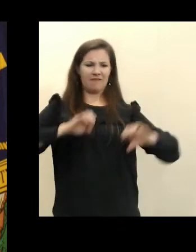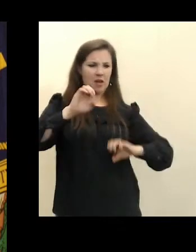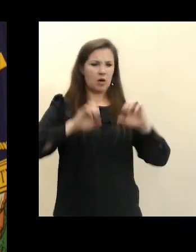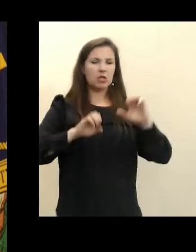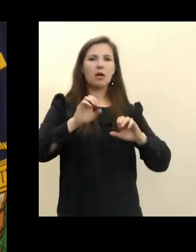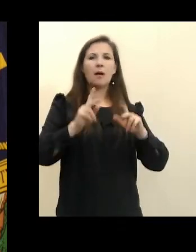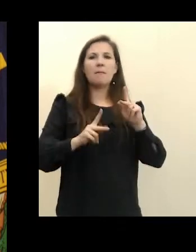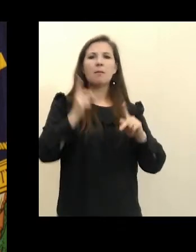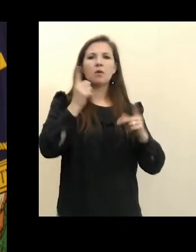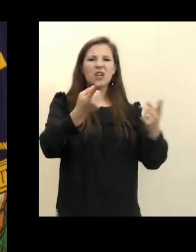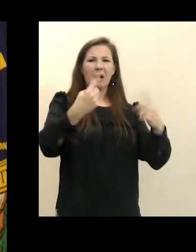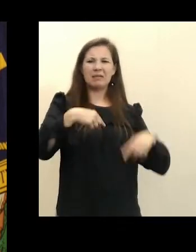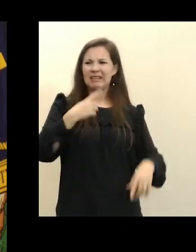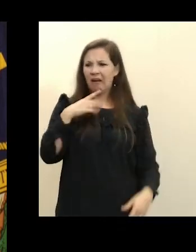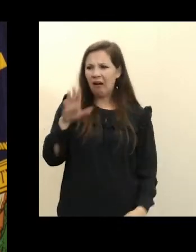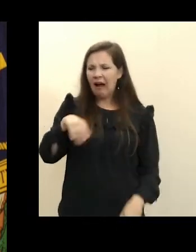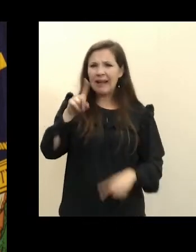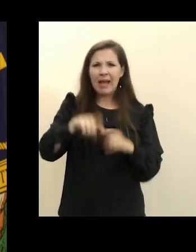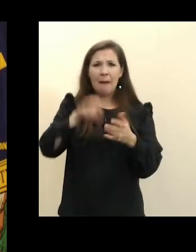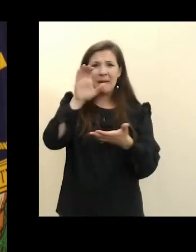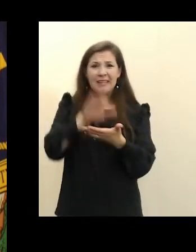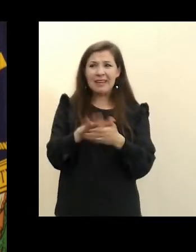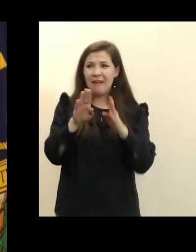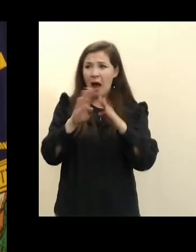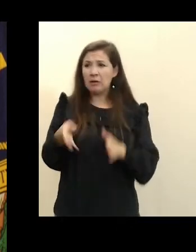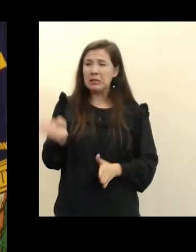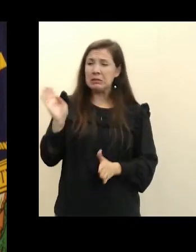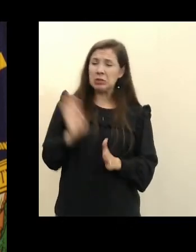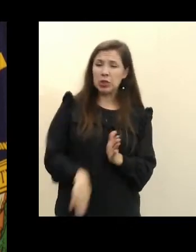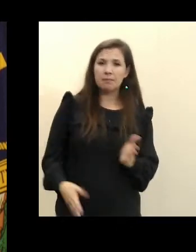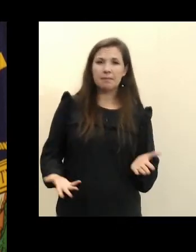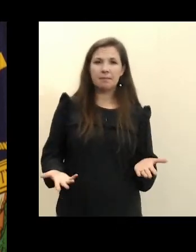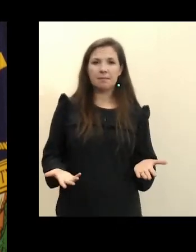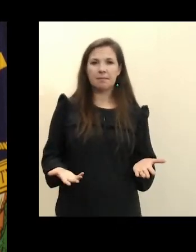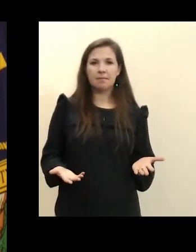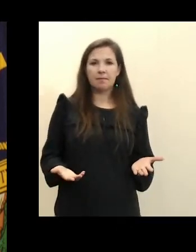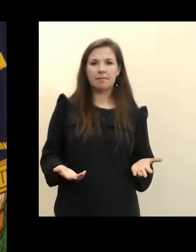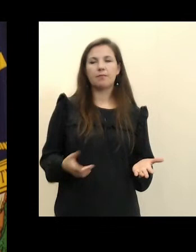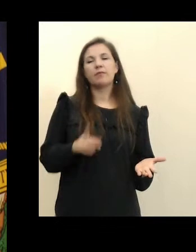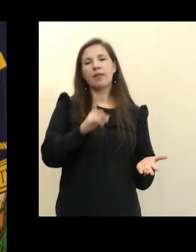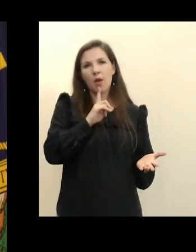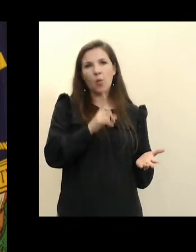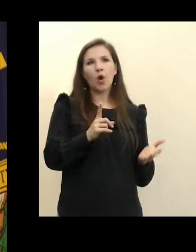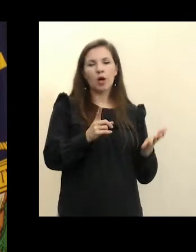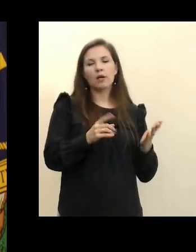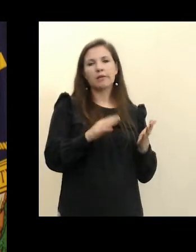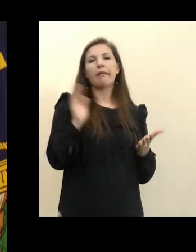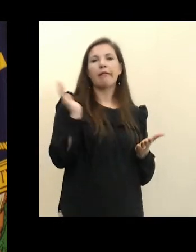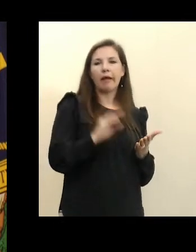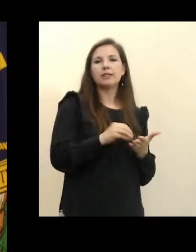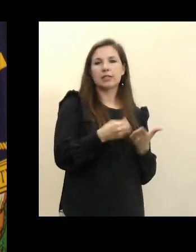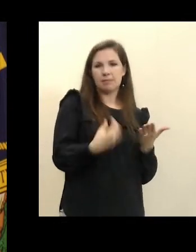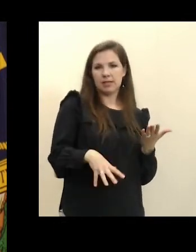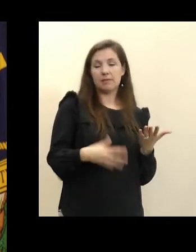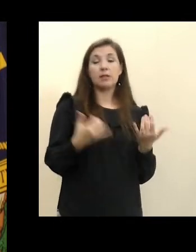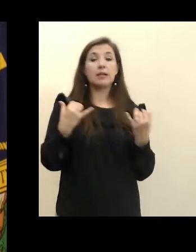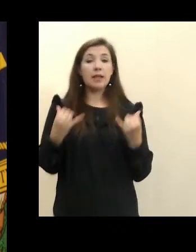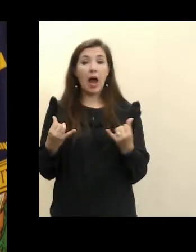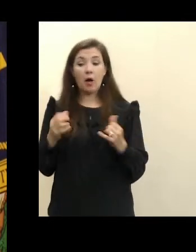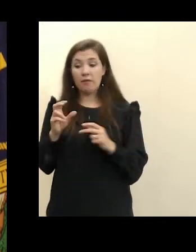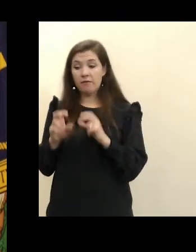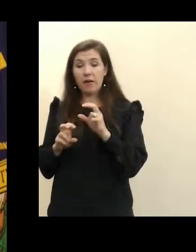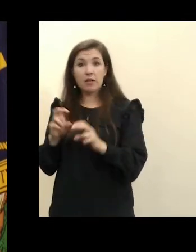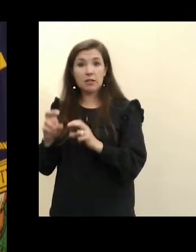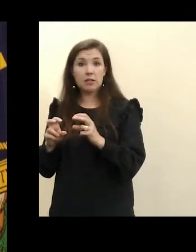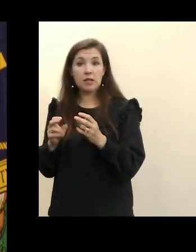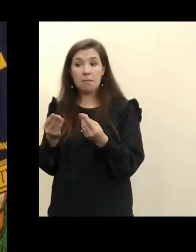come in from outside the area and they say, I can't believe the houses are so cheap. They were less expensive. Now, if you've invested in a parcel